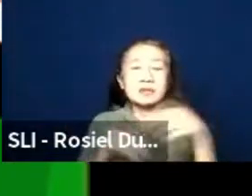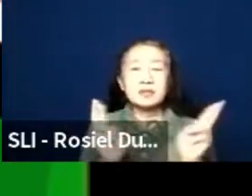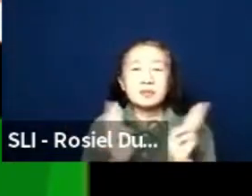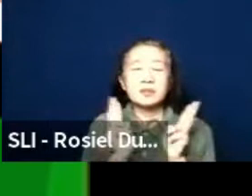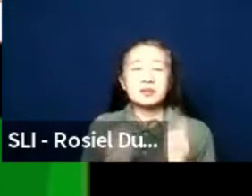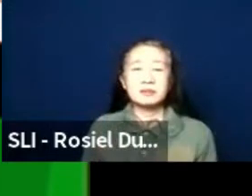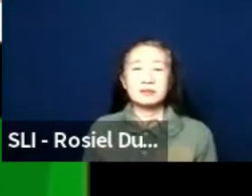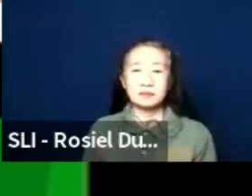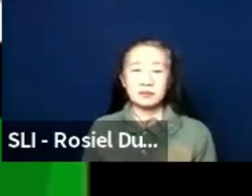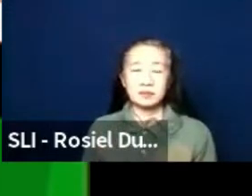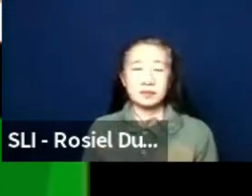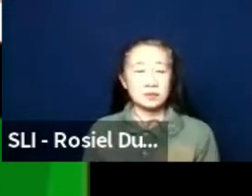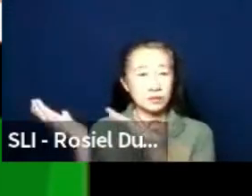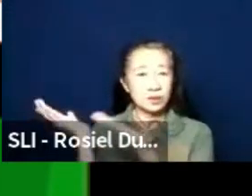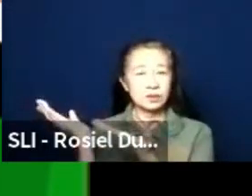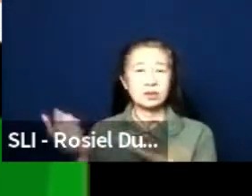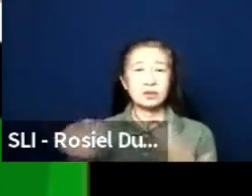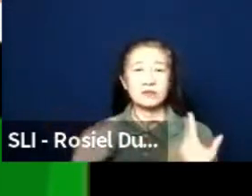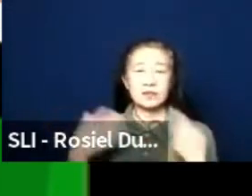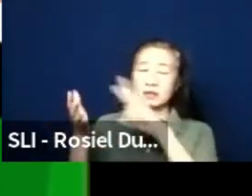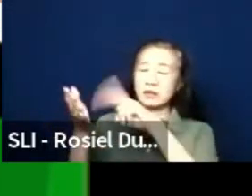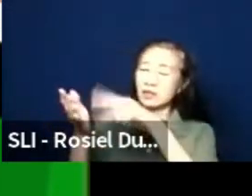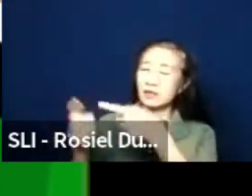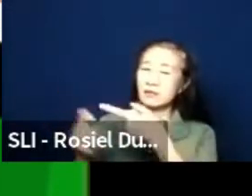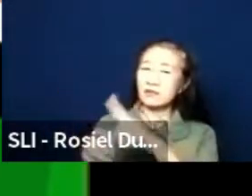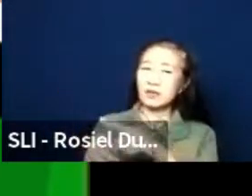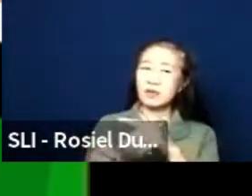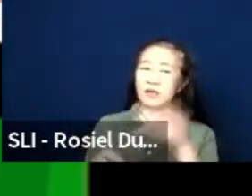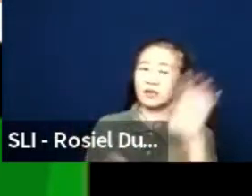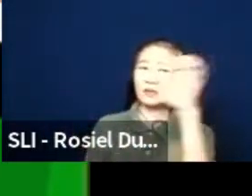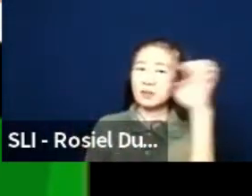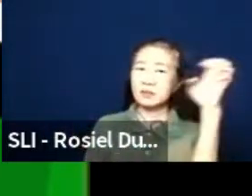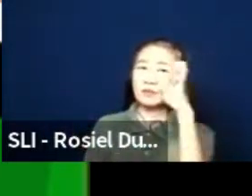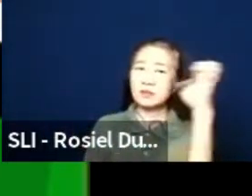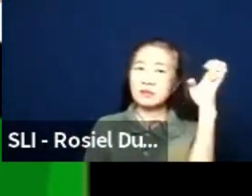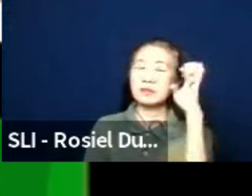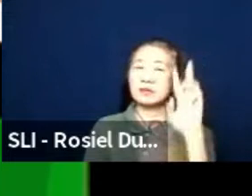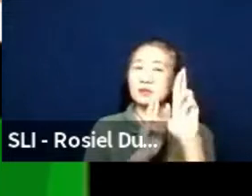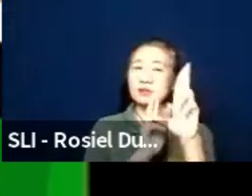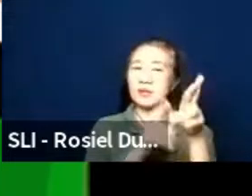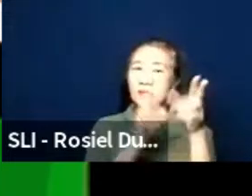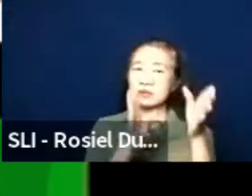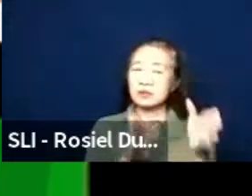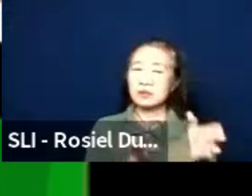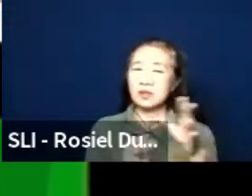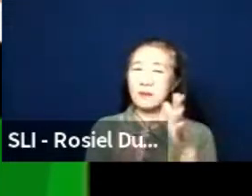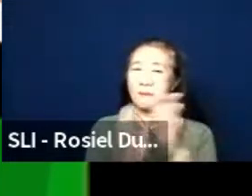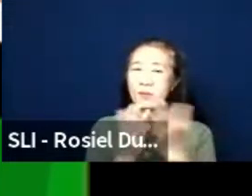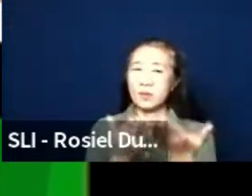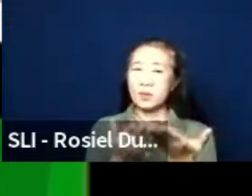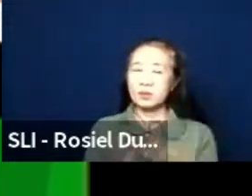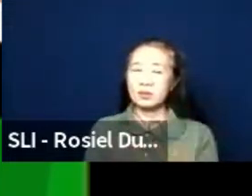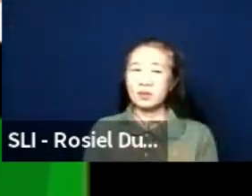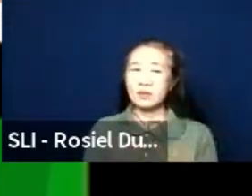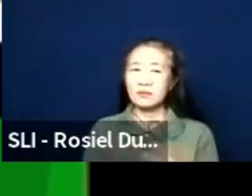Okay, this one, I have read this from the Emergency Medical Responder book, Brady 9th